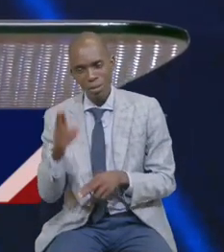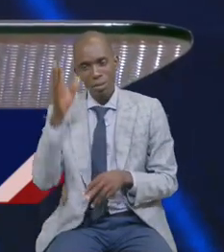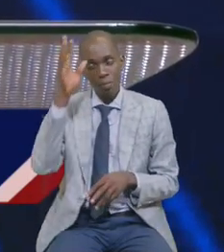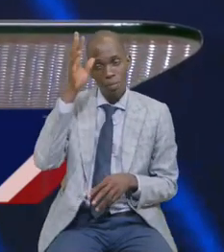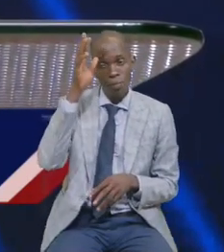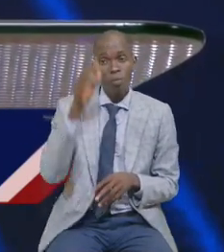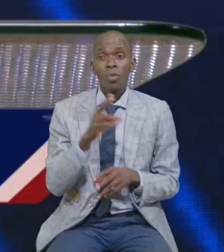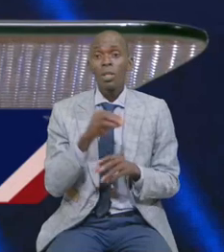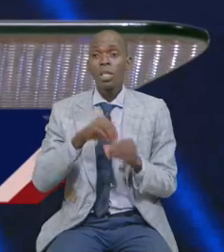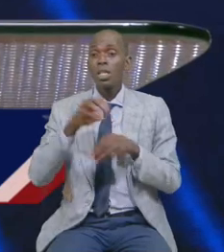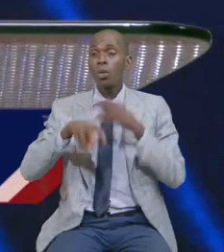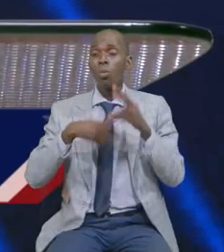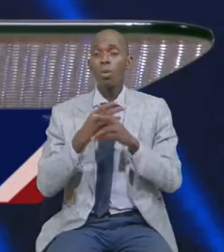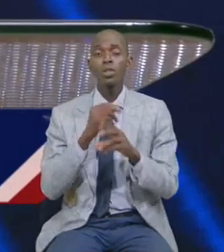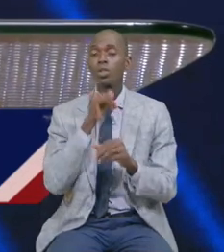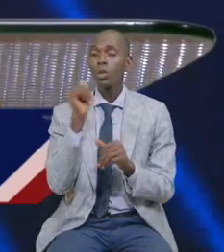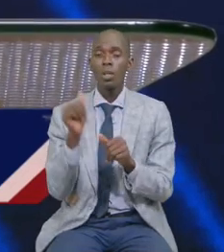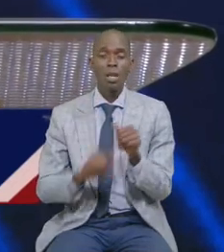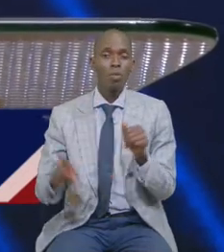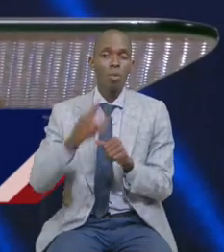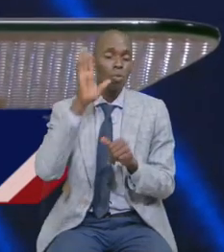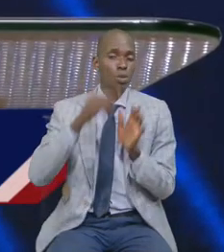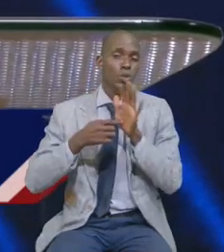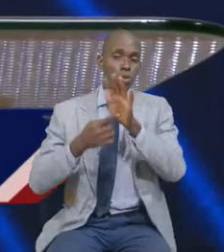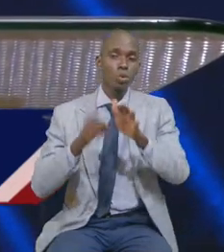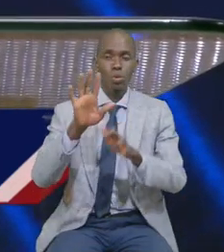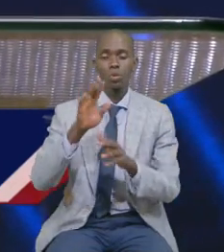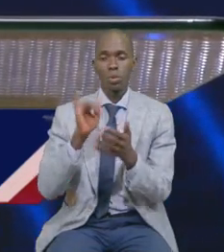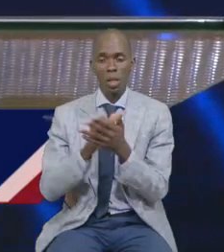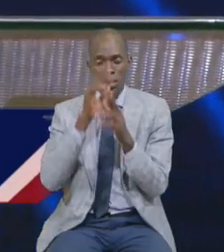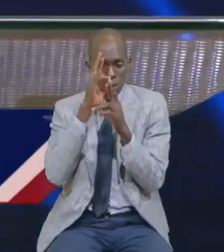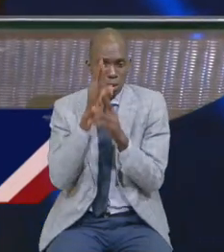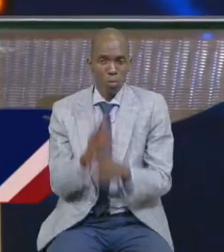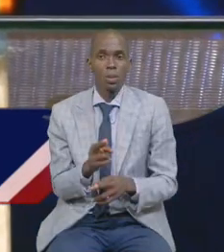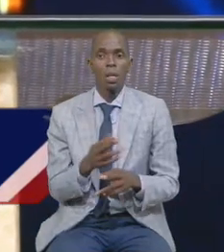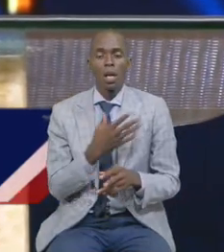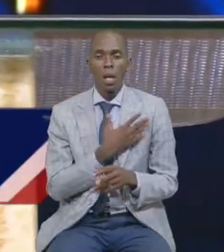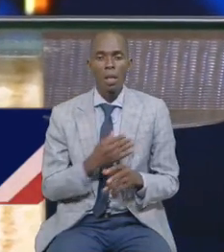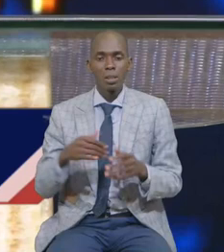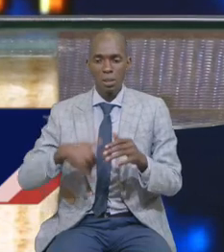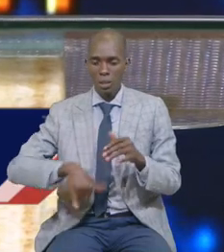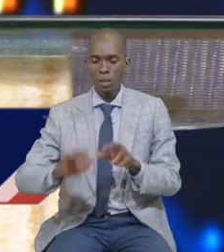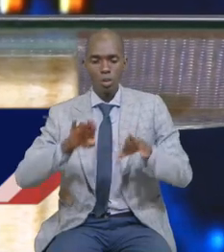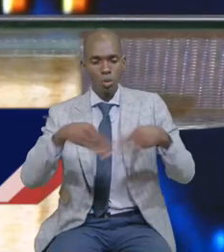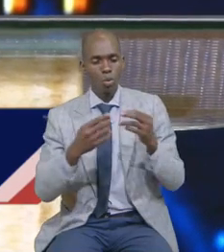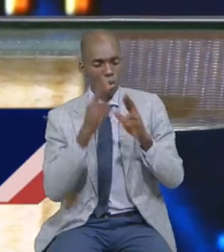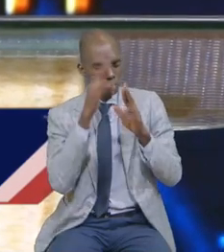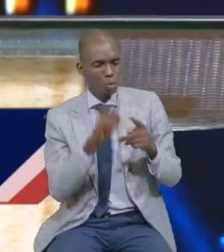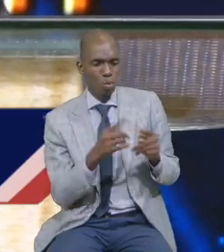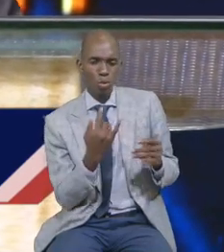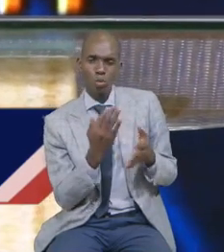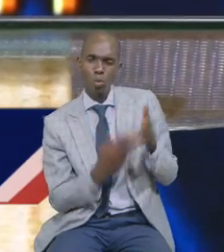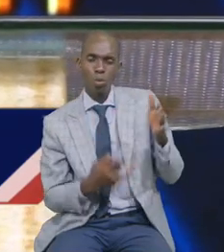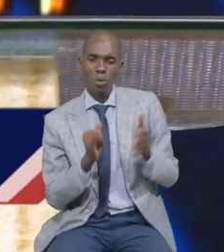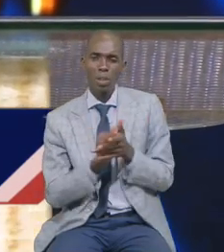not everybody will show respect even the ordinary respect the show to the man the woman on the street not everybody will